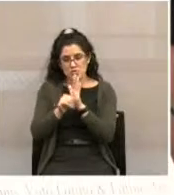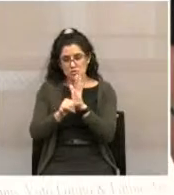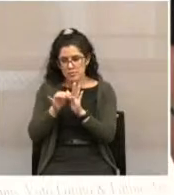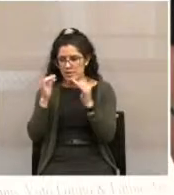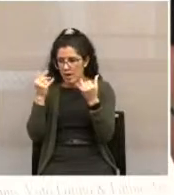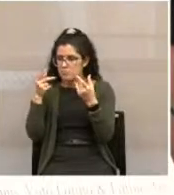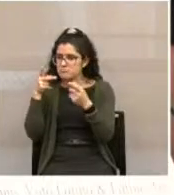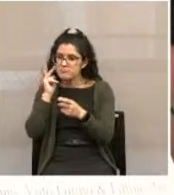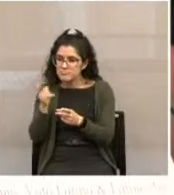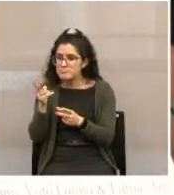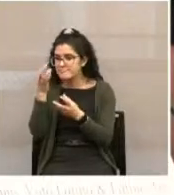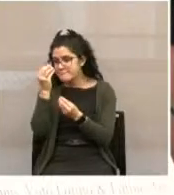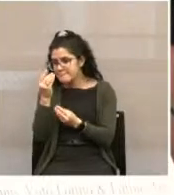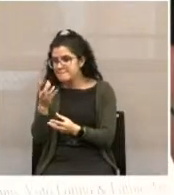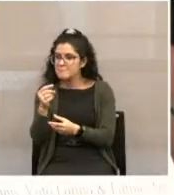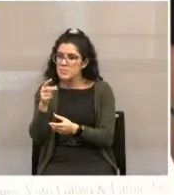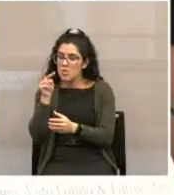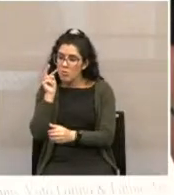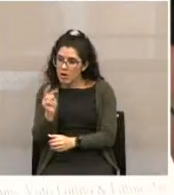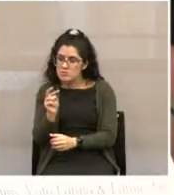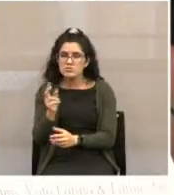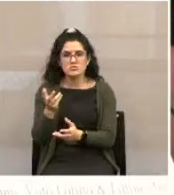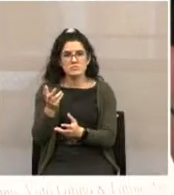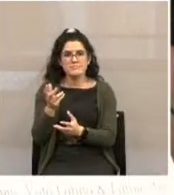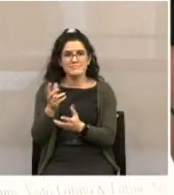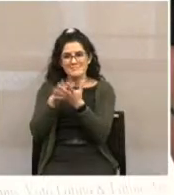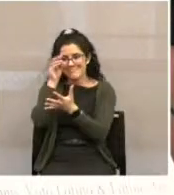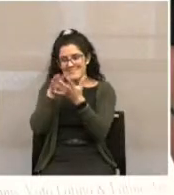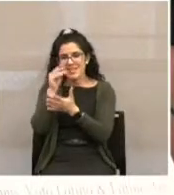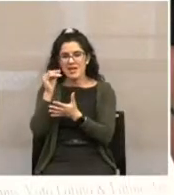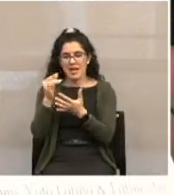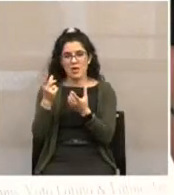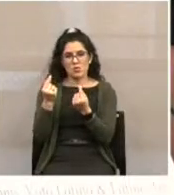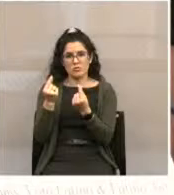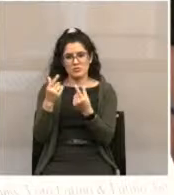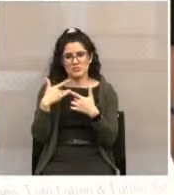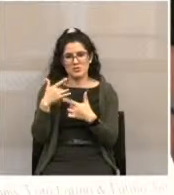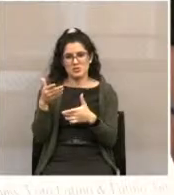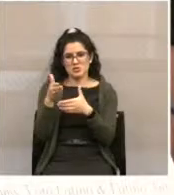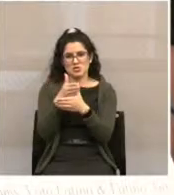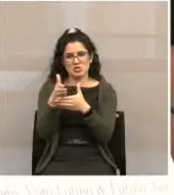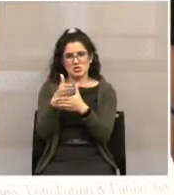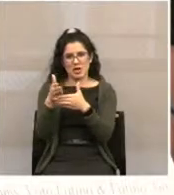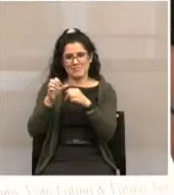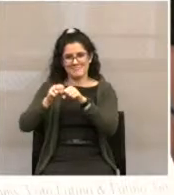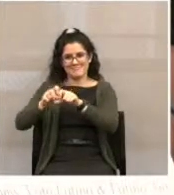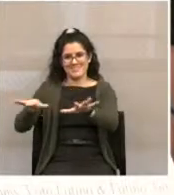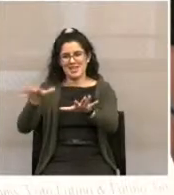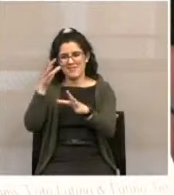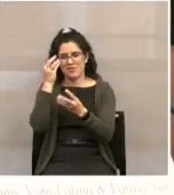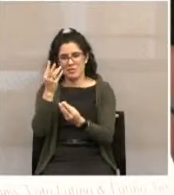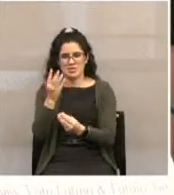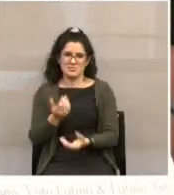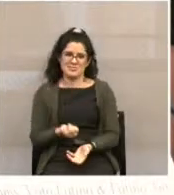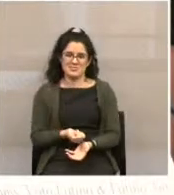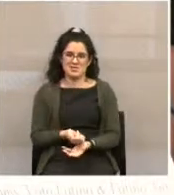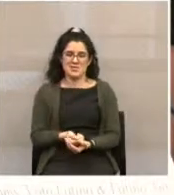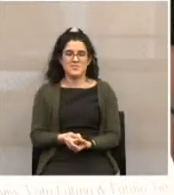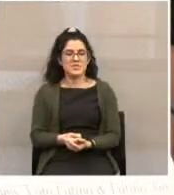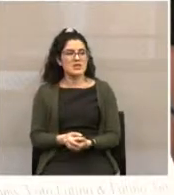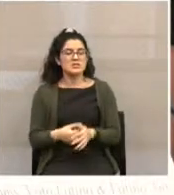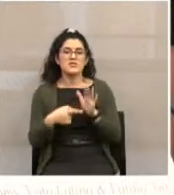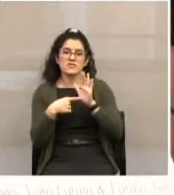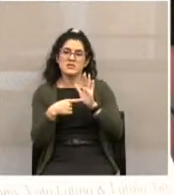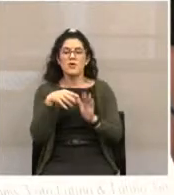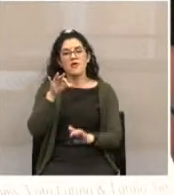Two, they are more likely to share that disinformation, take information off, let's say, fringe